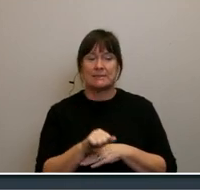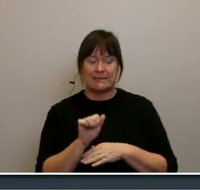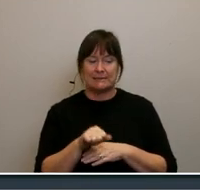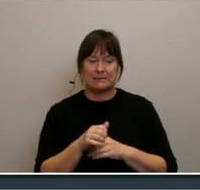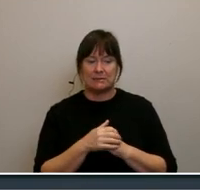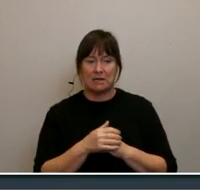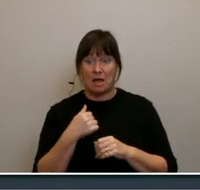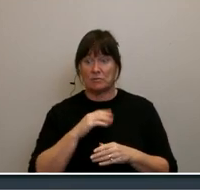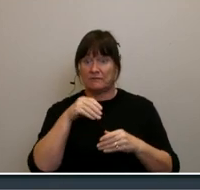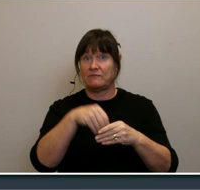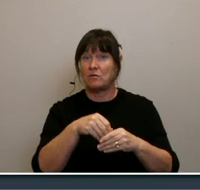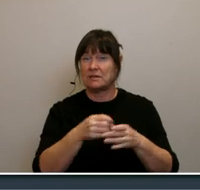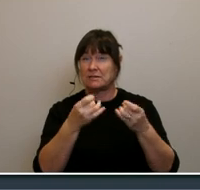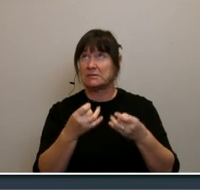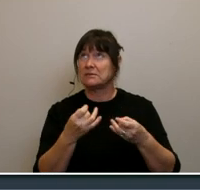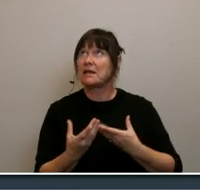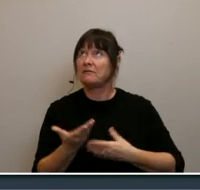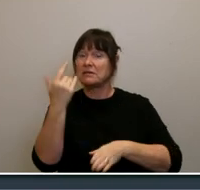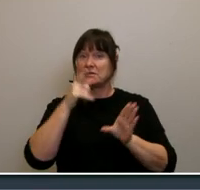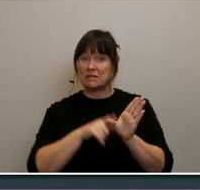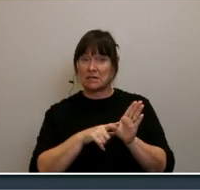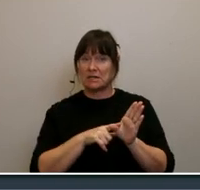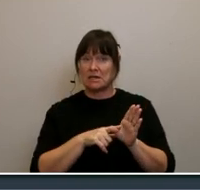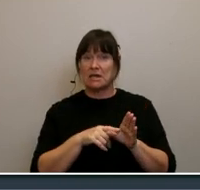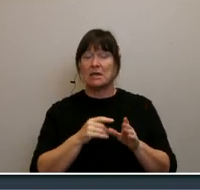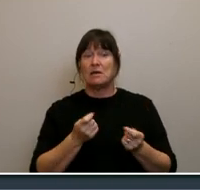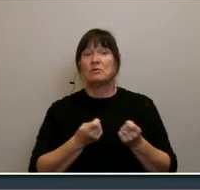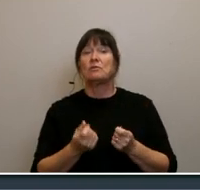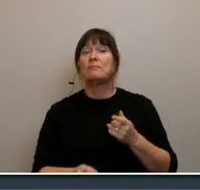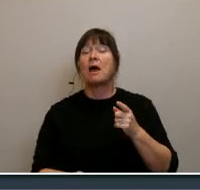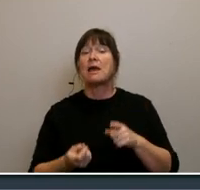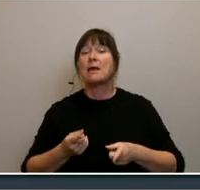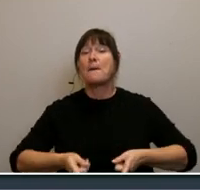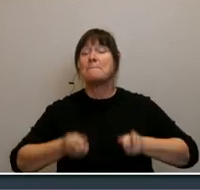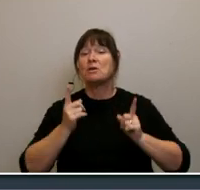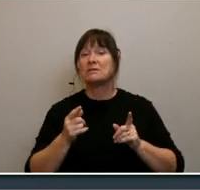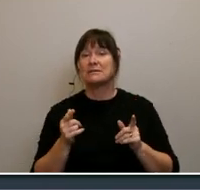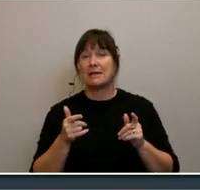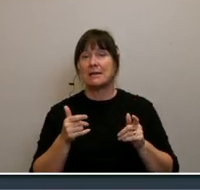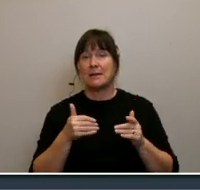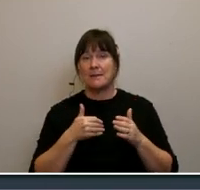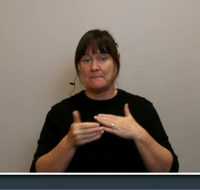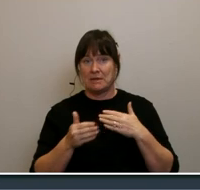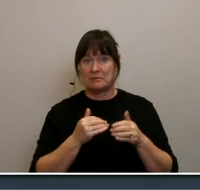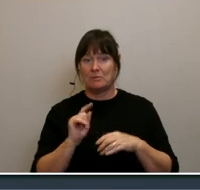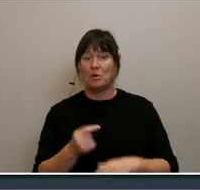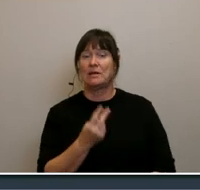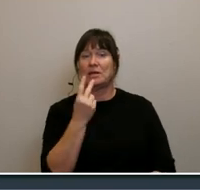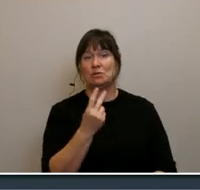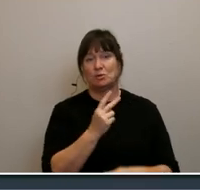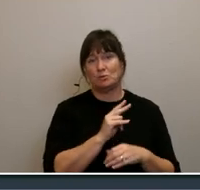I was involved in that at the beginning of last year, and it was run by emergency management. Unfortunately, we only had two sessions, and then COVID